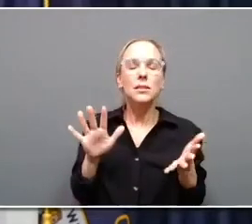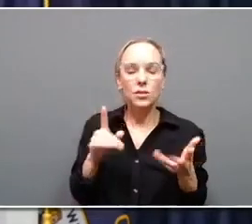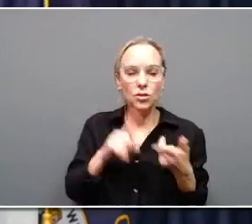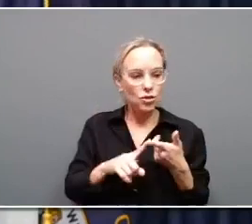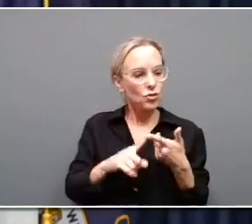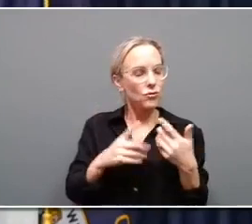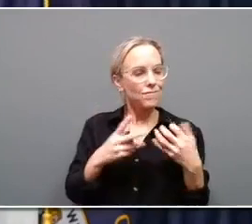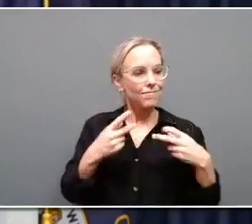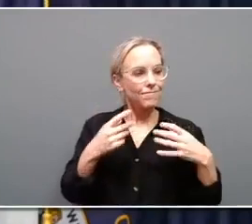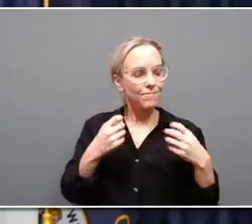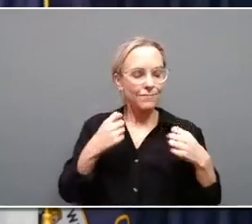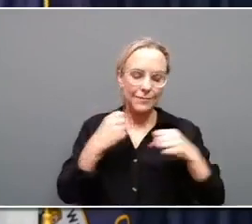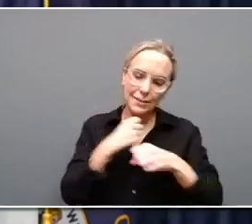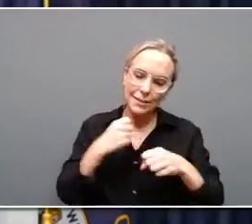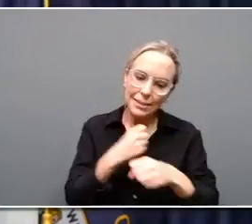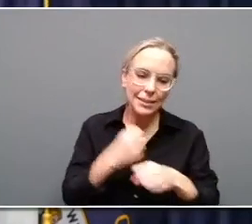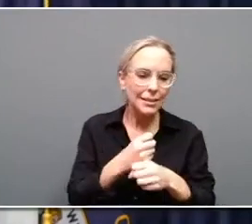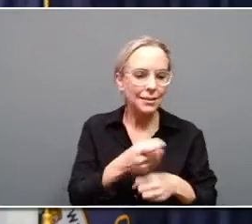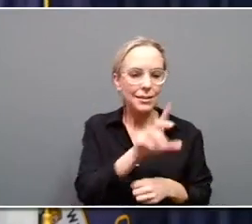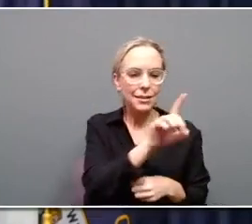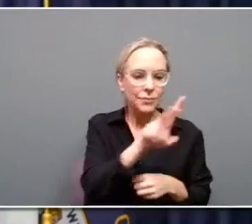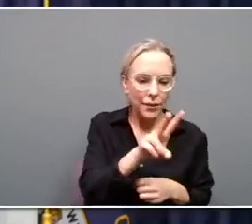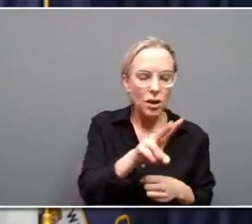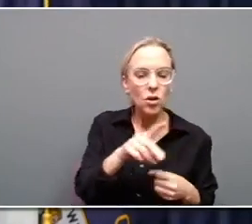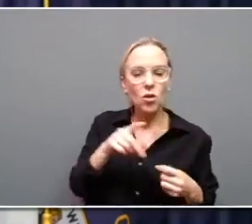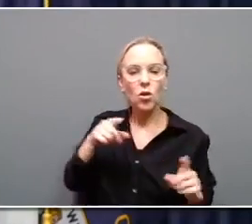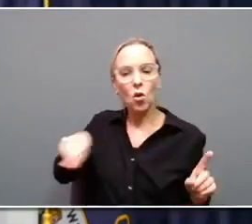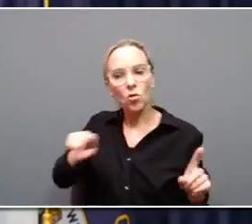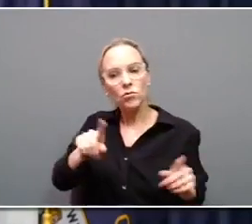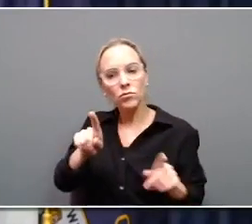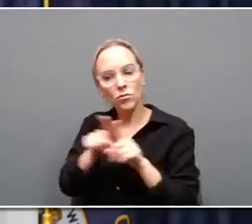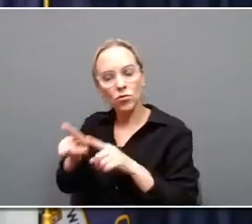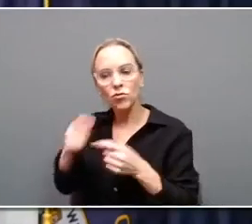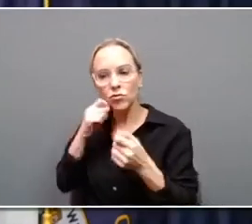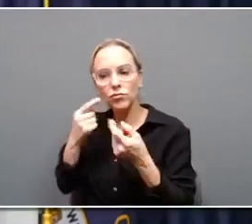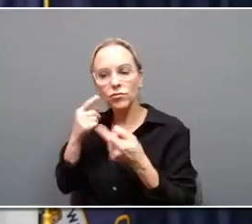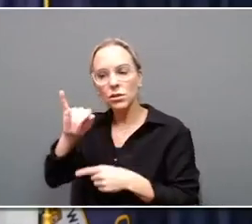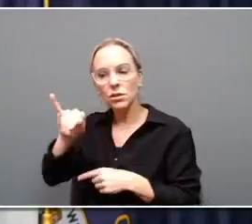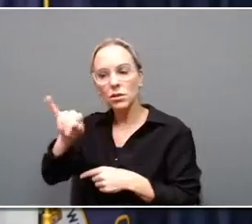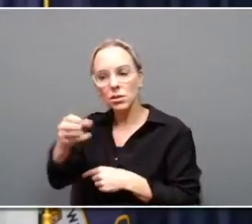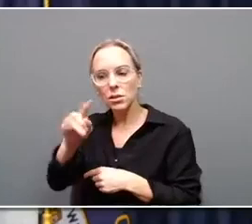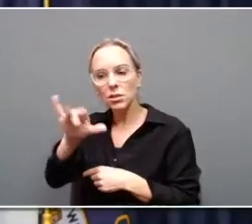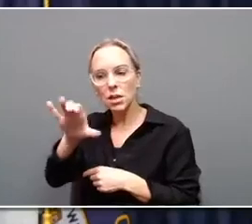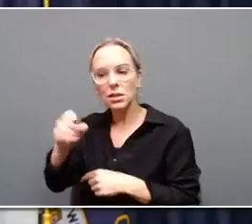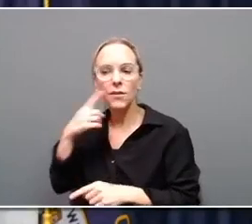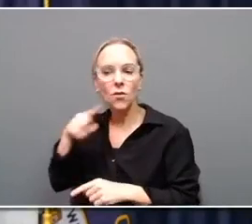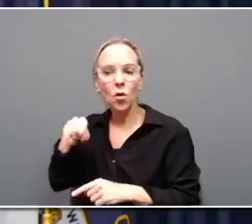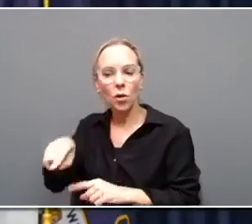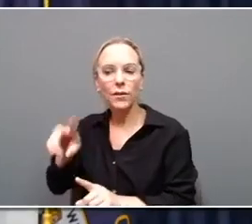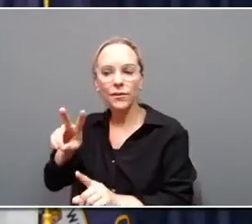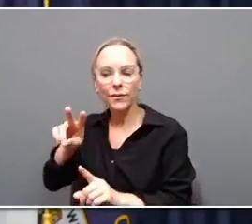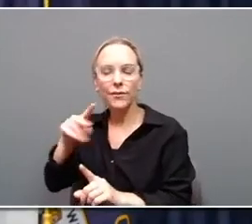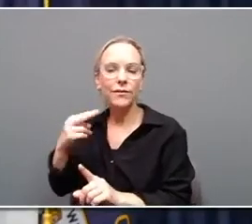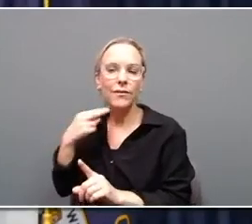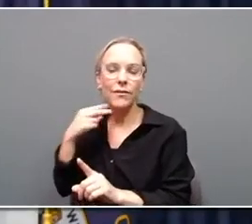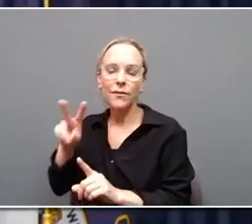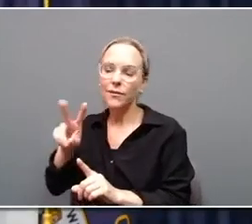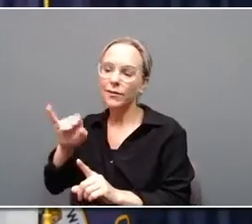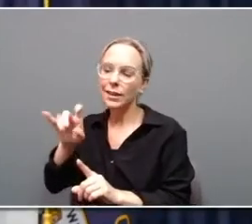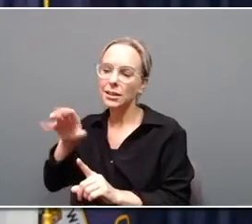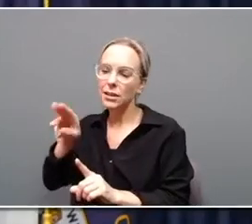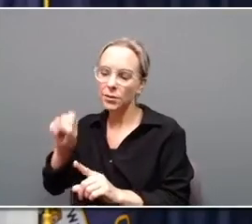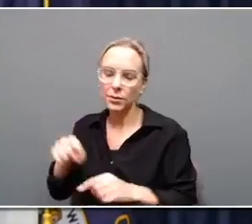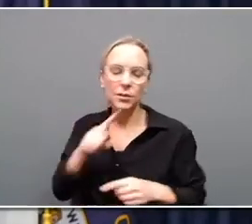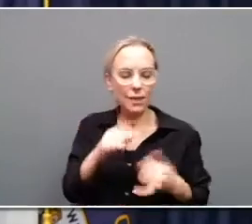while also seeking justice for victims. And today we are announcing additional steps to prevent domestic violence in